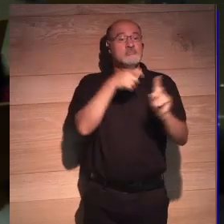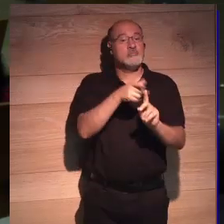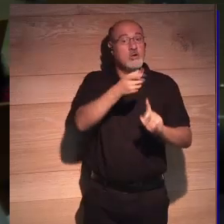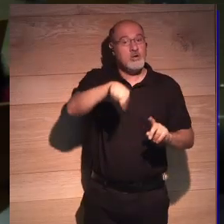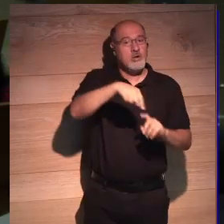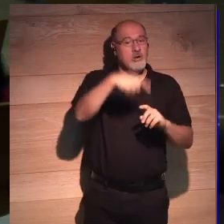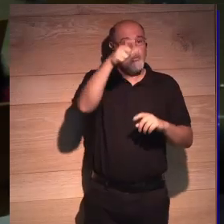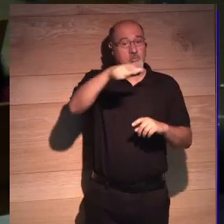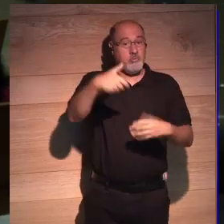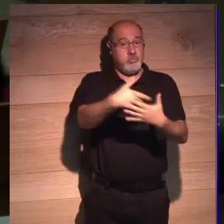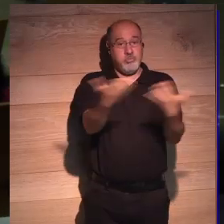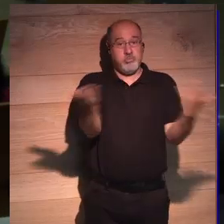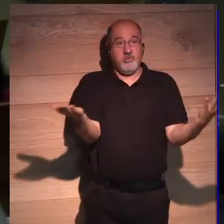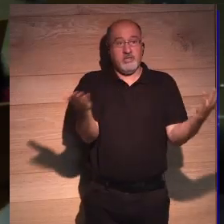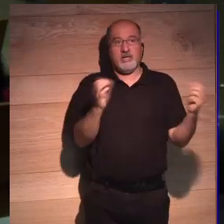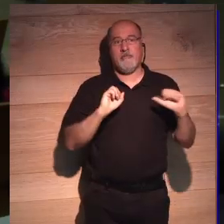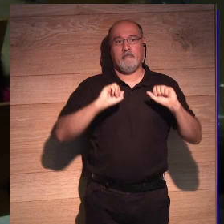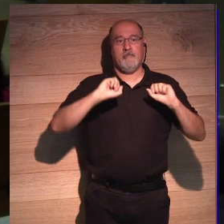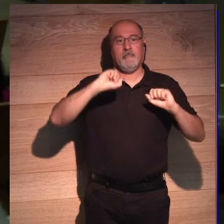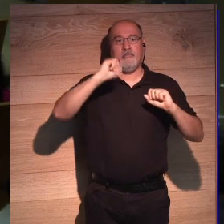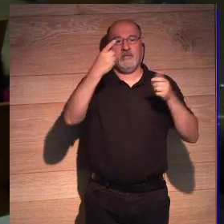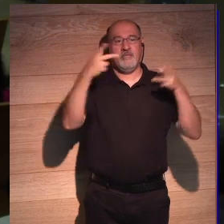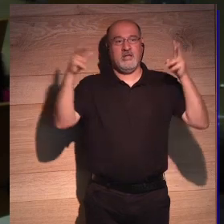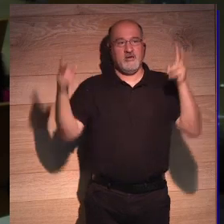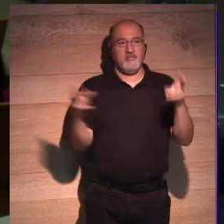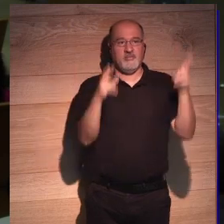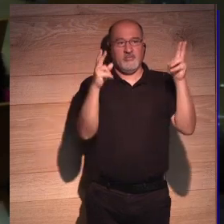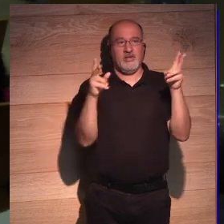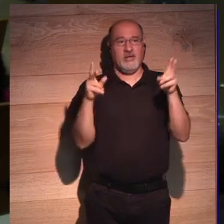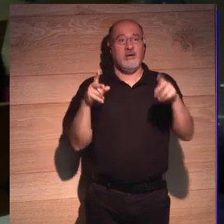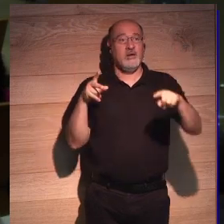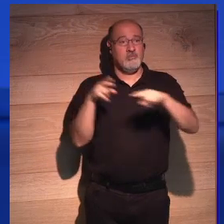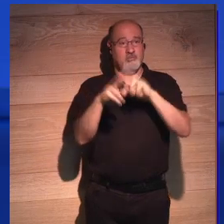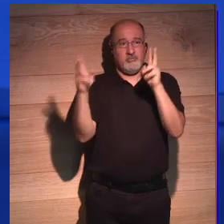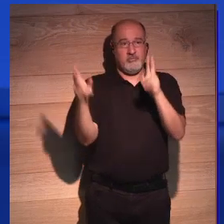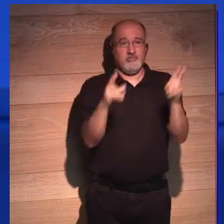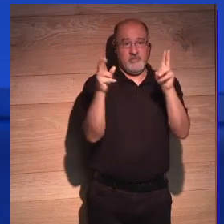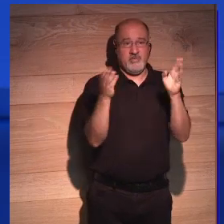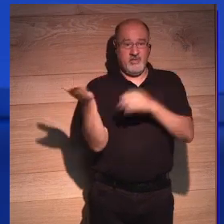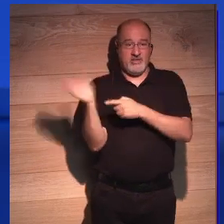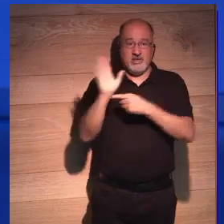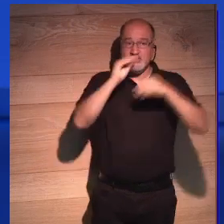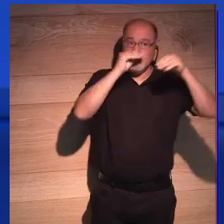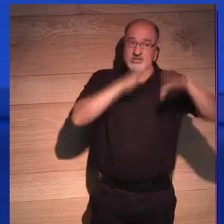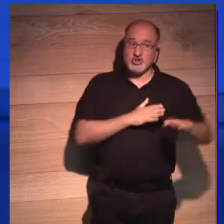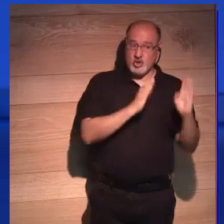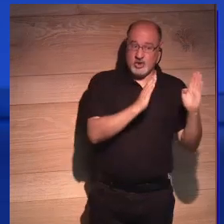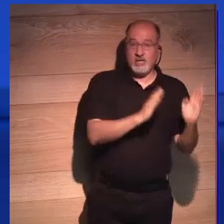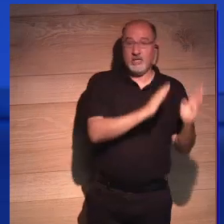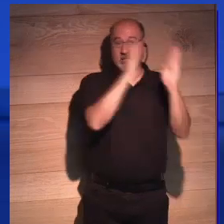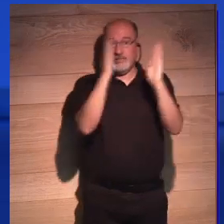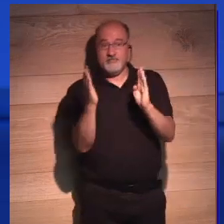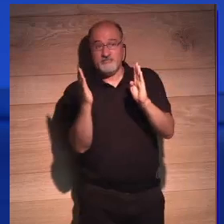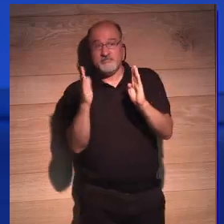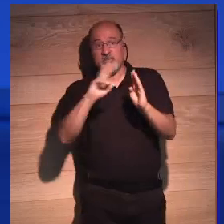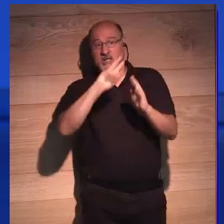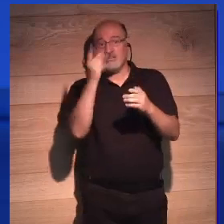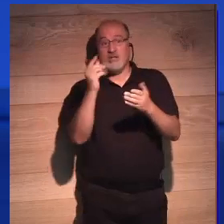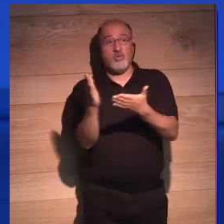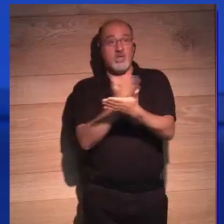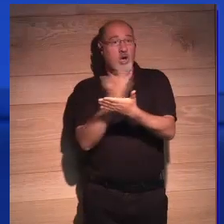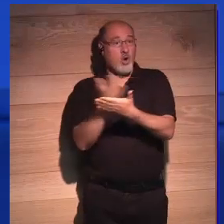For the first piece were history enthusiasts, or at least who we wanted our audience to be. And for the second piece, the audience was